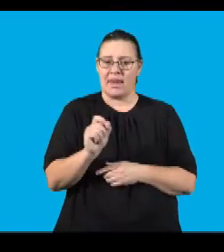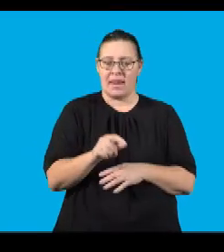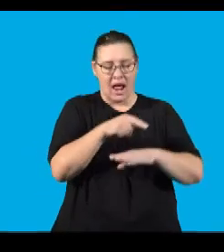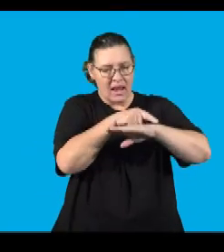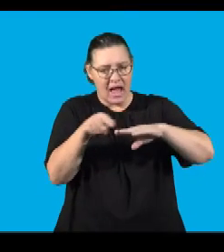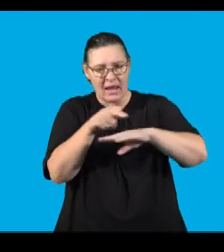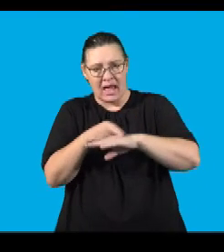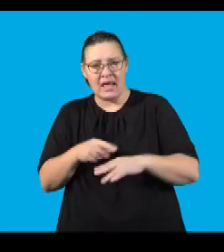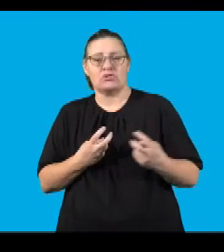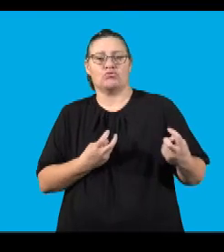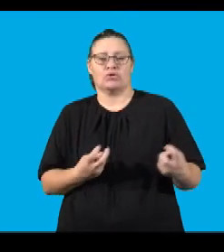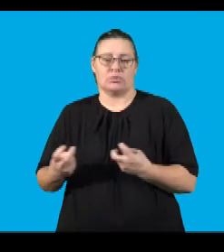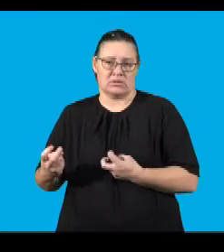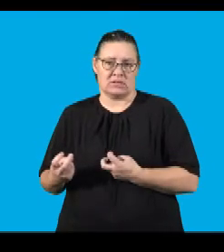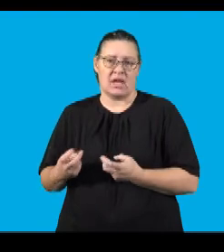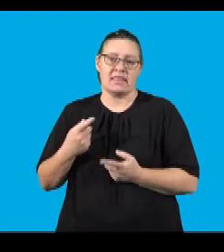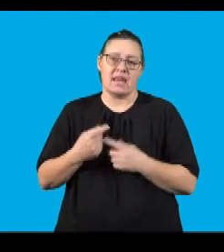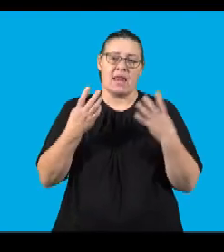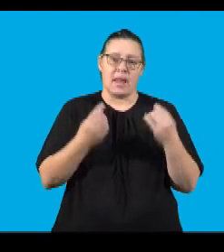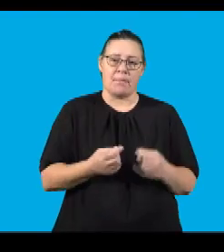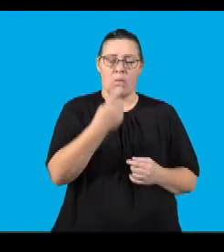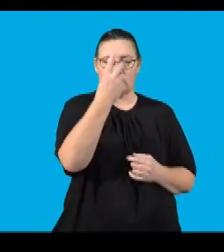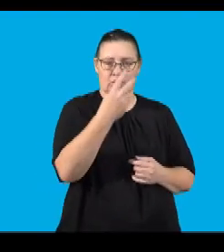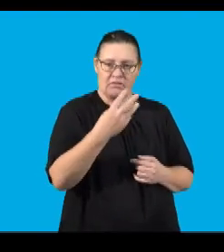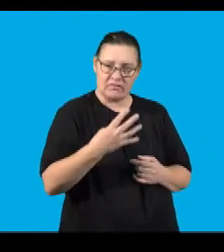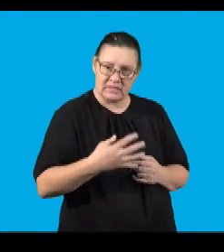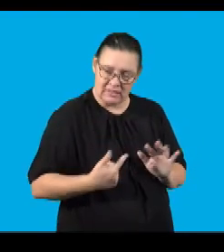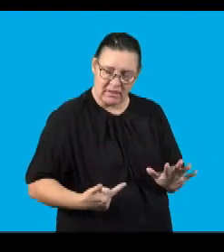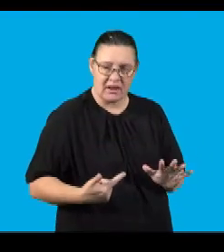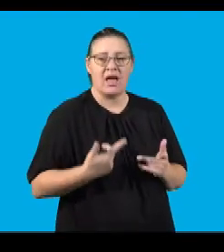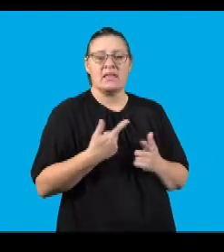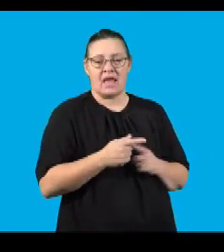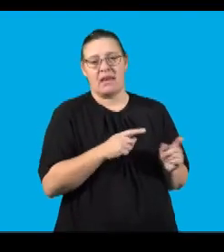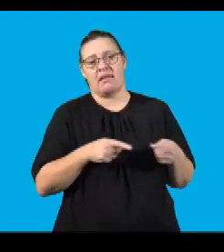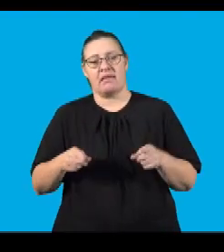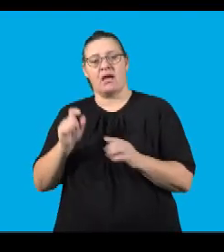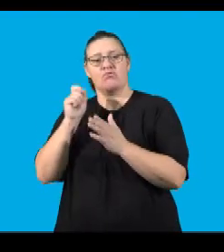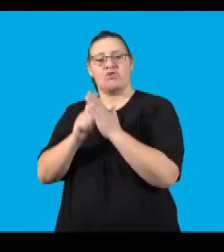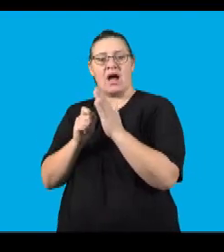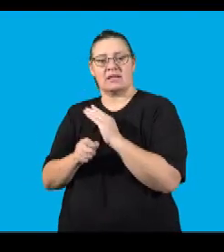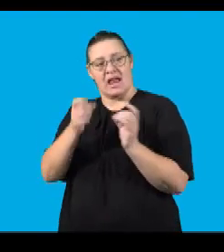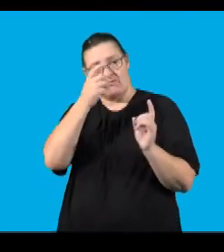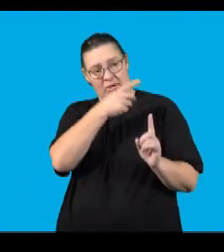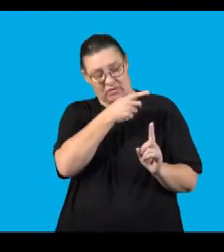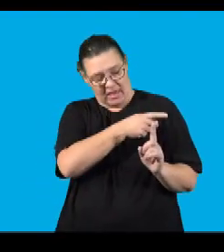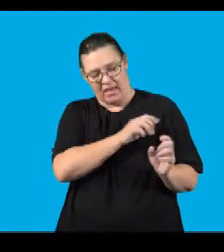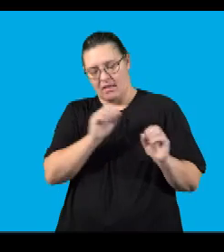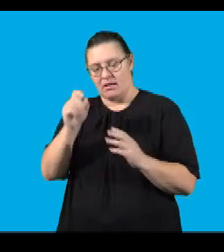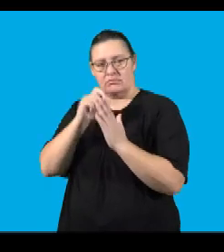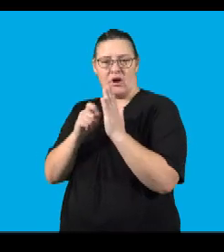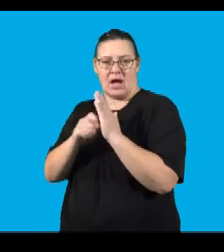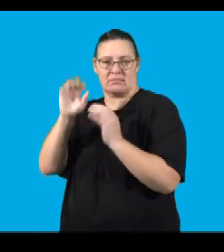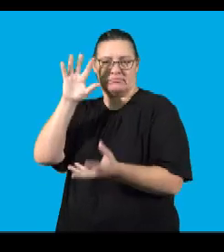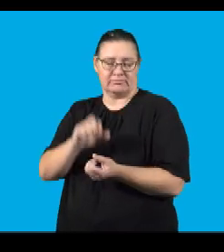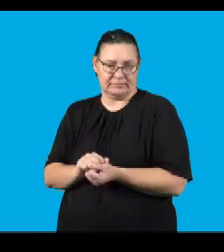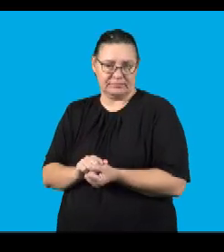pen and underline as a resource and then number them, and when you do your summary on your question paper, you just take the